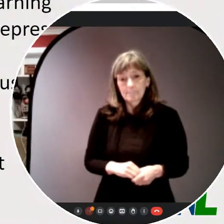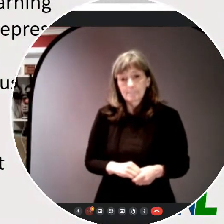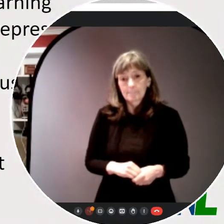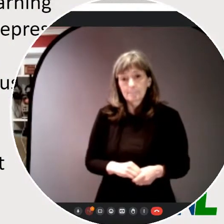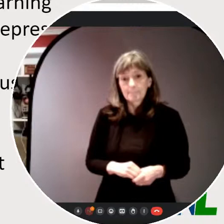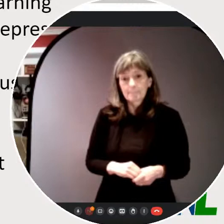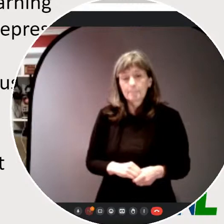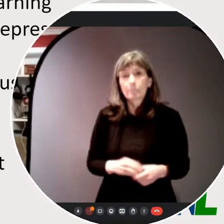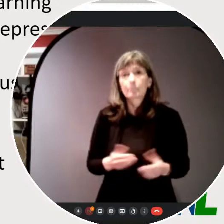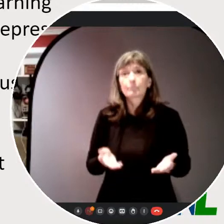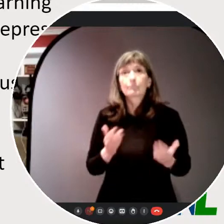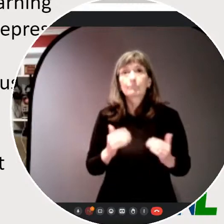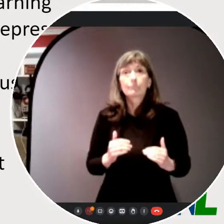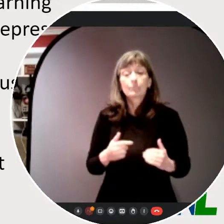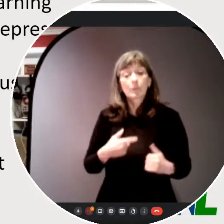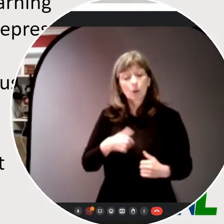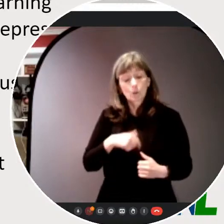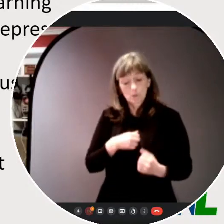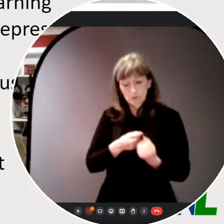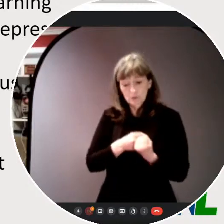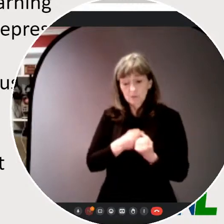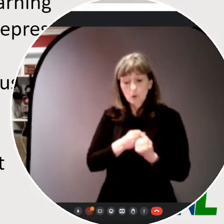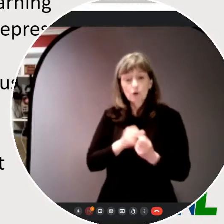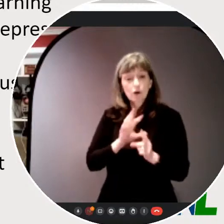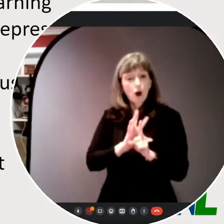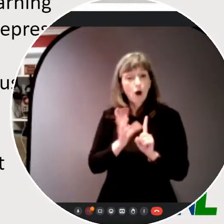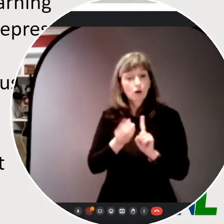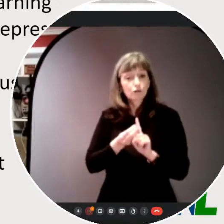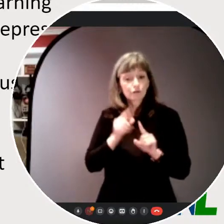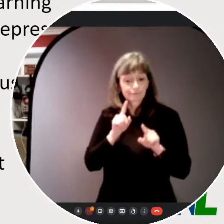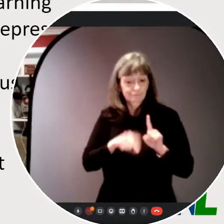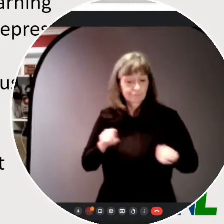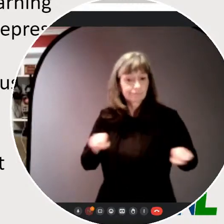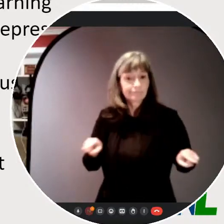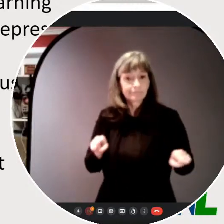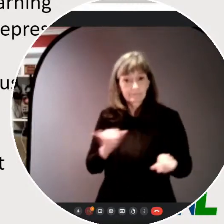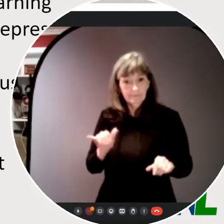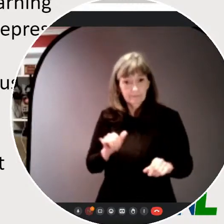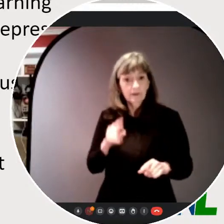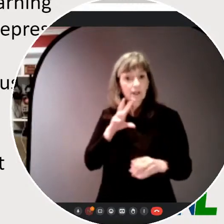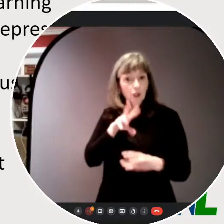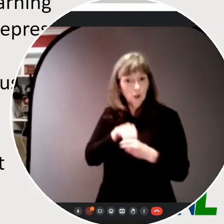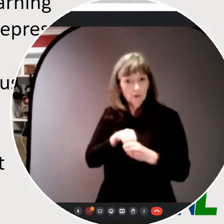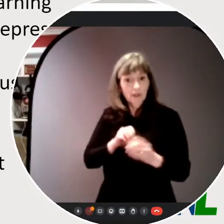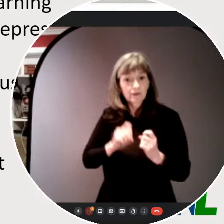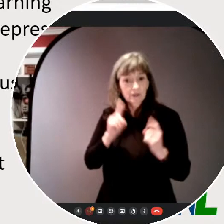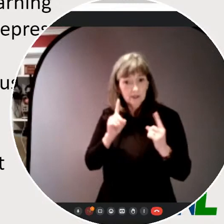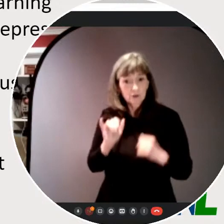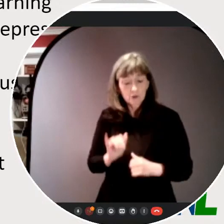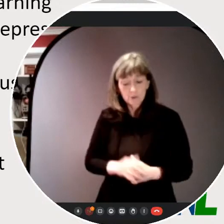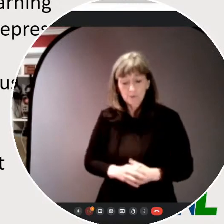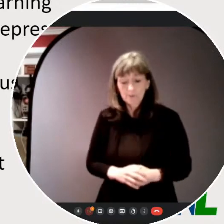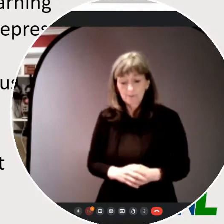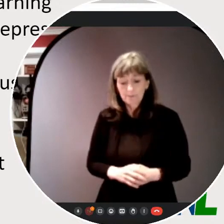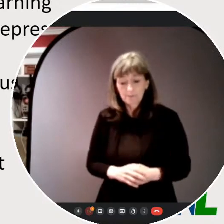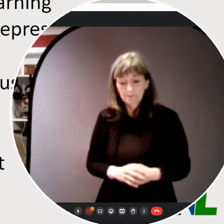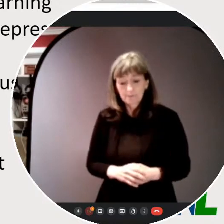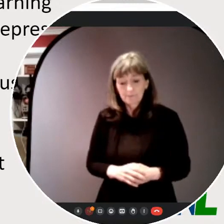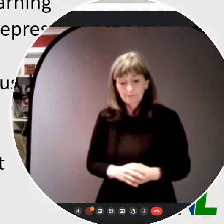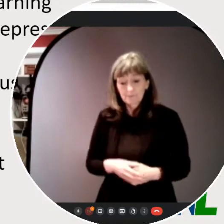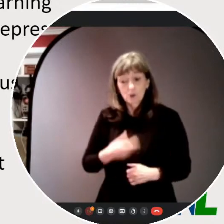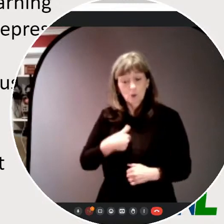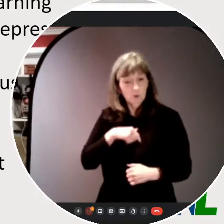We also support multicultural in education. We focus on this because we continue to